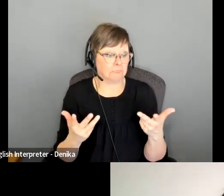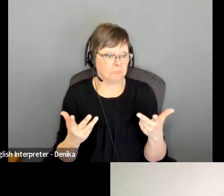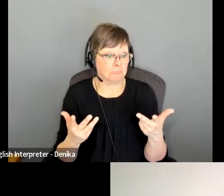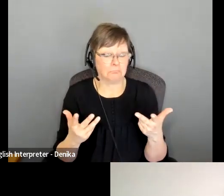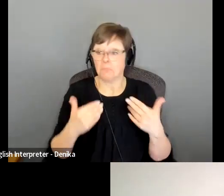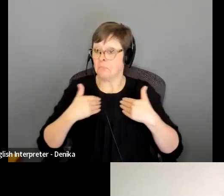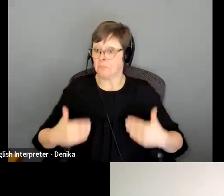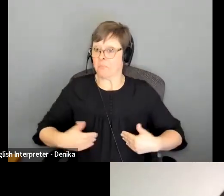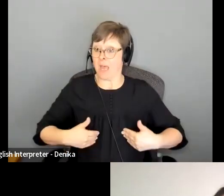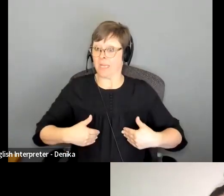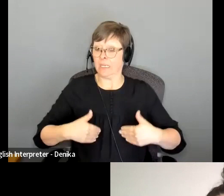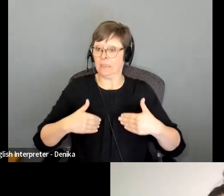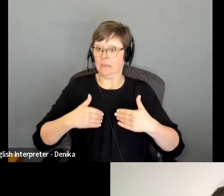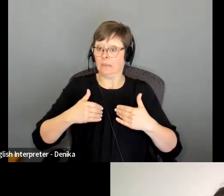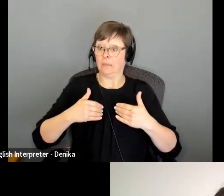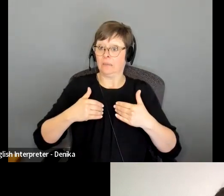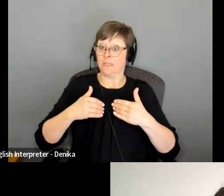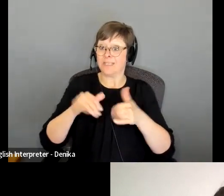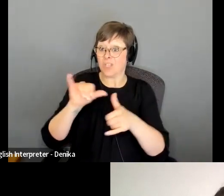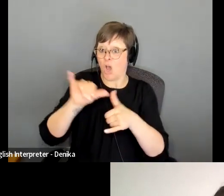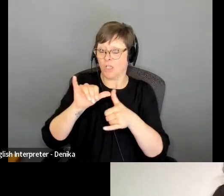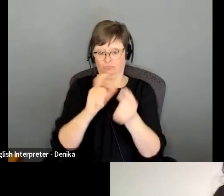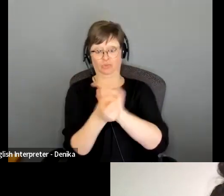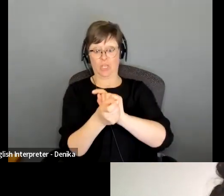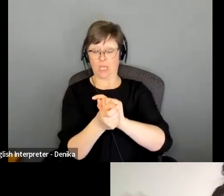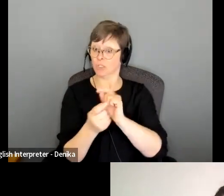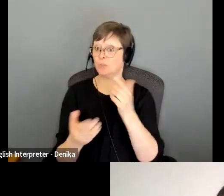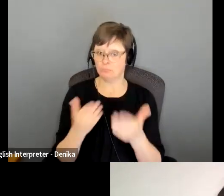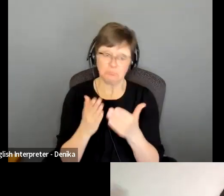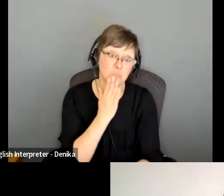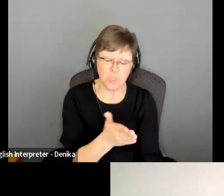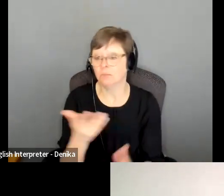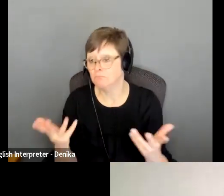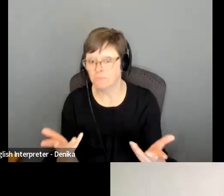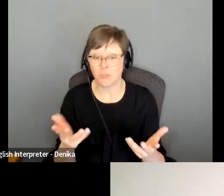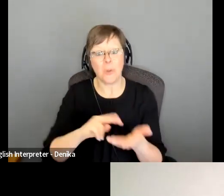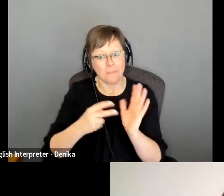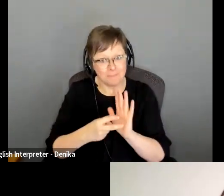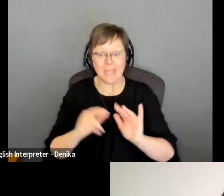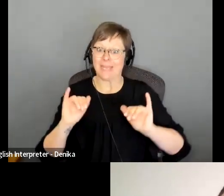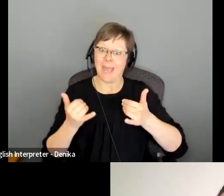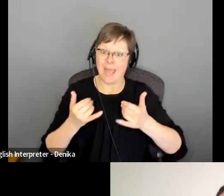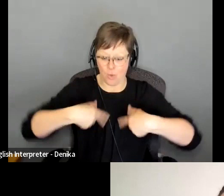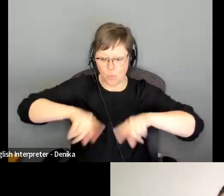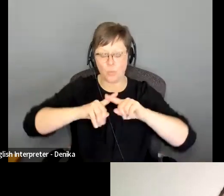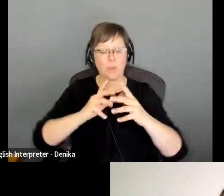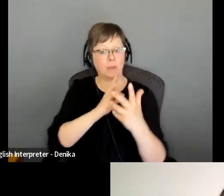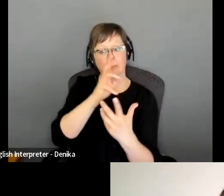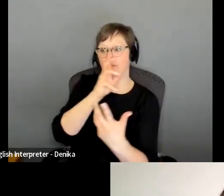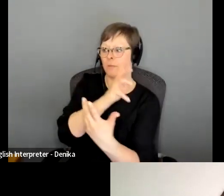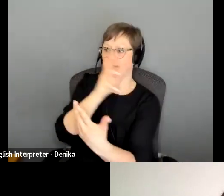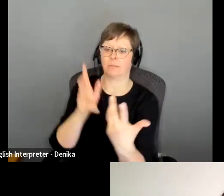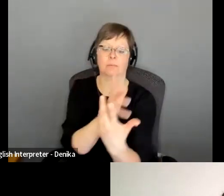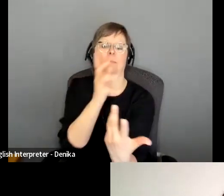our body size might change over the course of our life. And that will change the way we coexist in relation to other